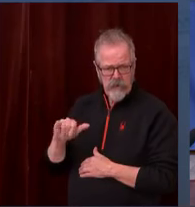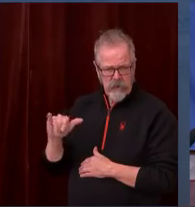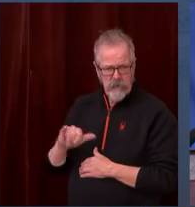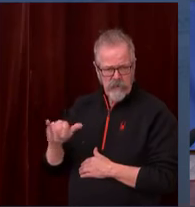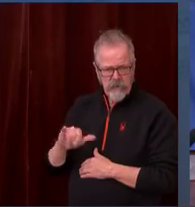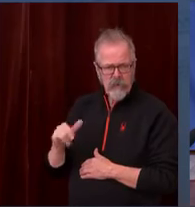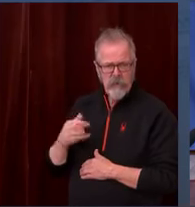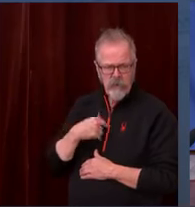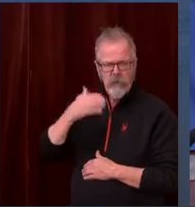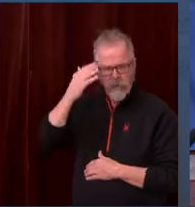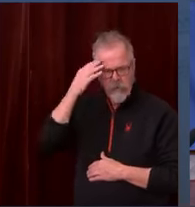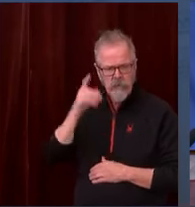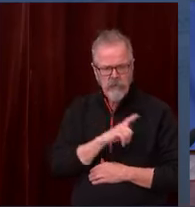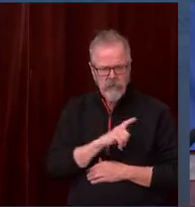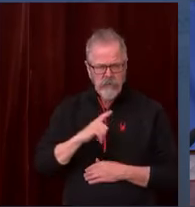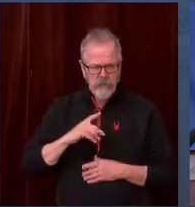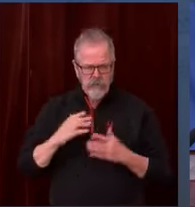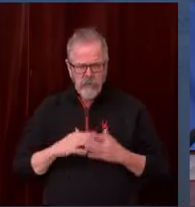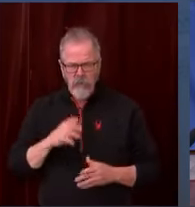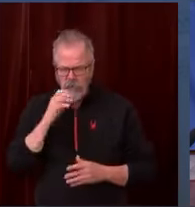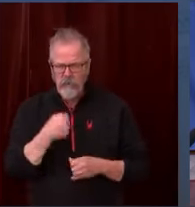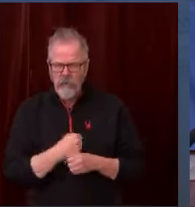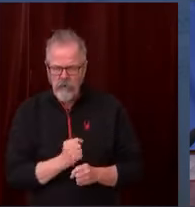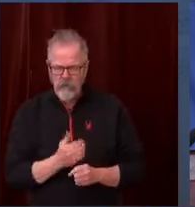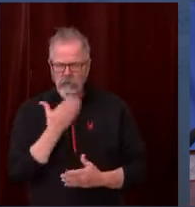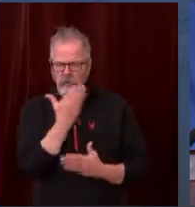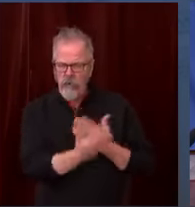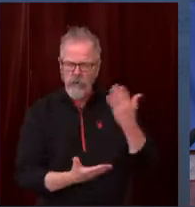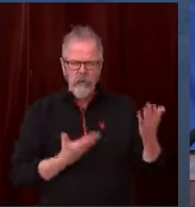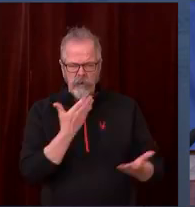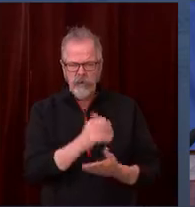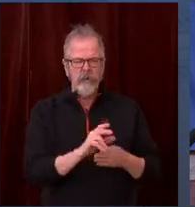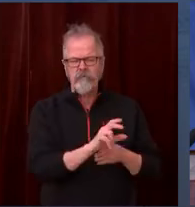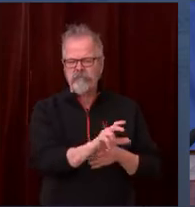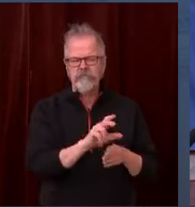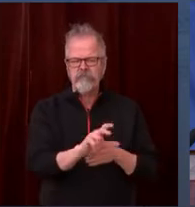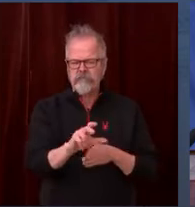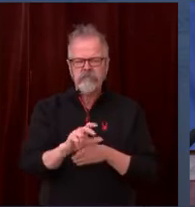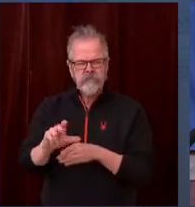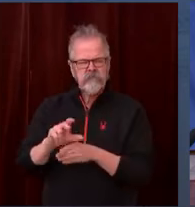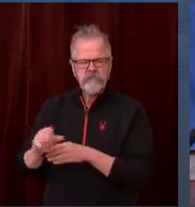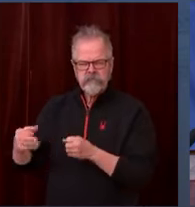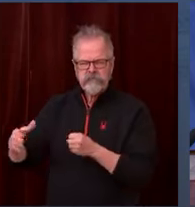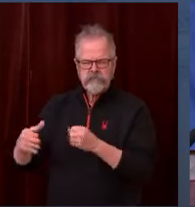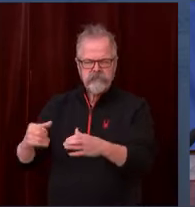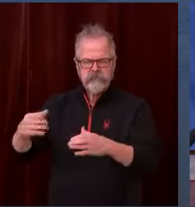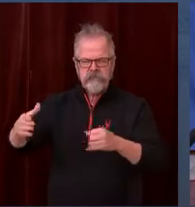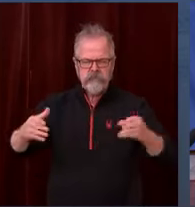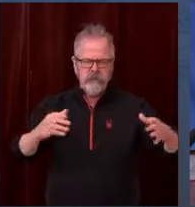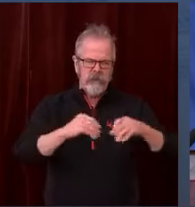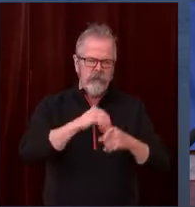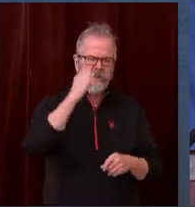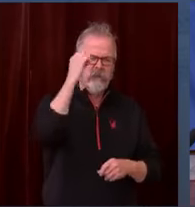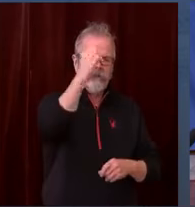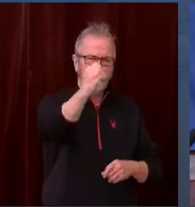Laura, would you like to ask a follow-up? Yeah, I want to ask about improving broadband connection, which I mentioned you might talk